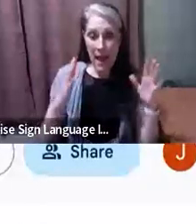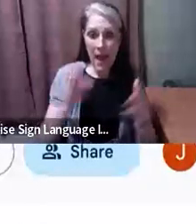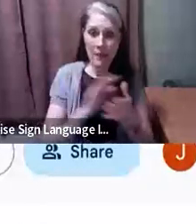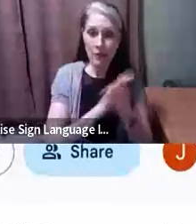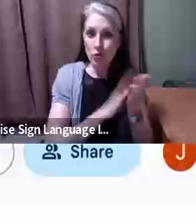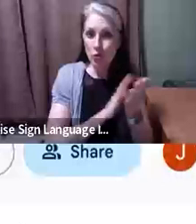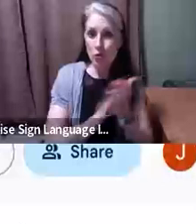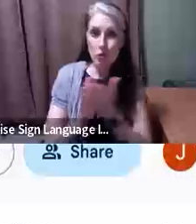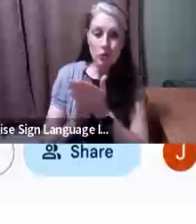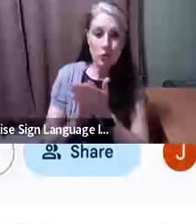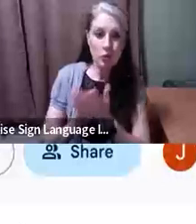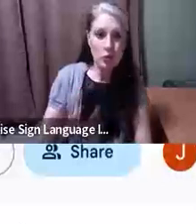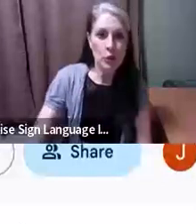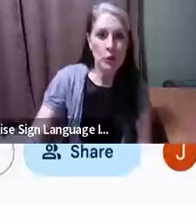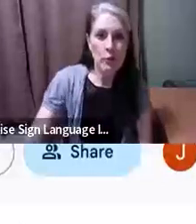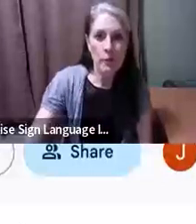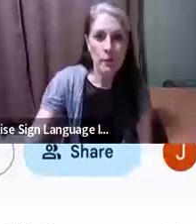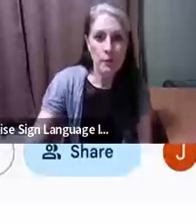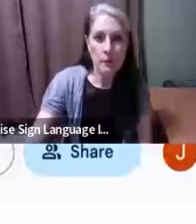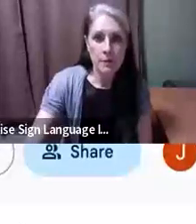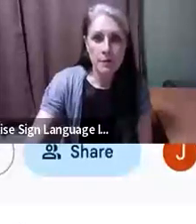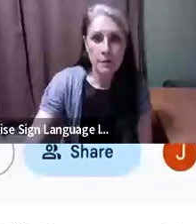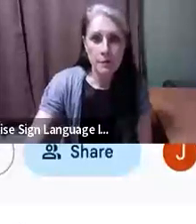applause. That's a hip hip hooray.